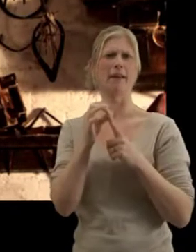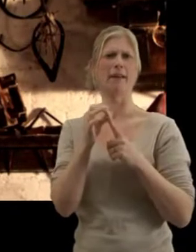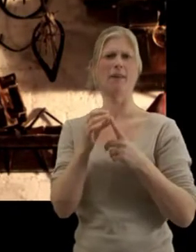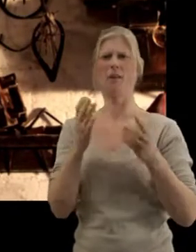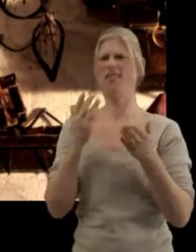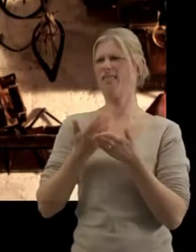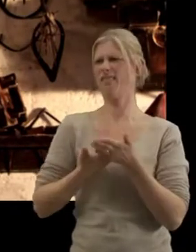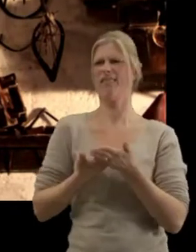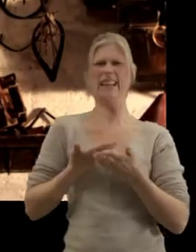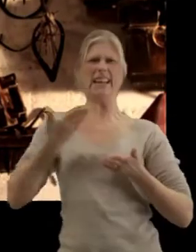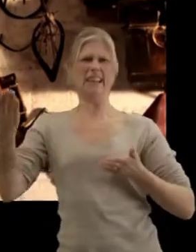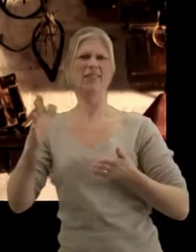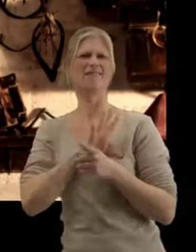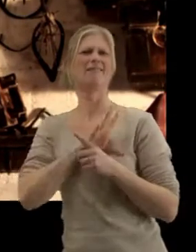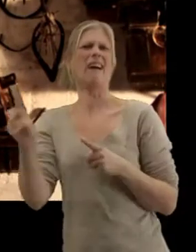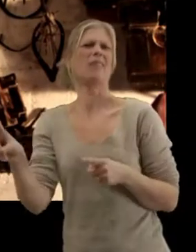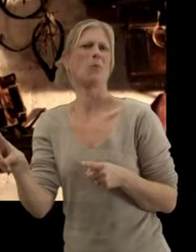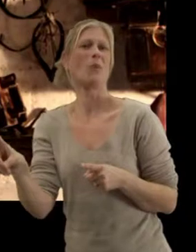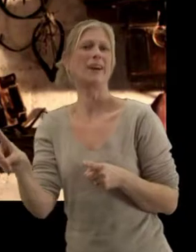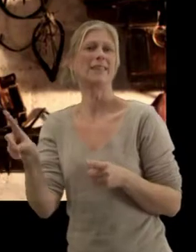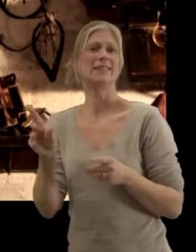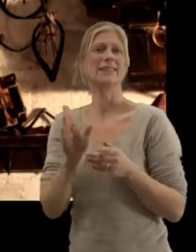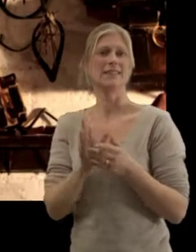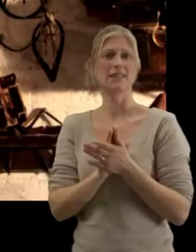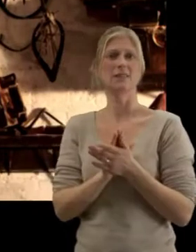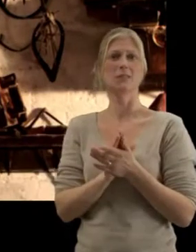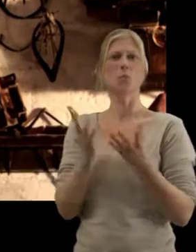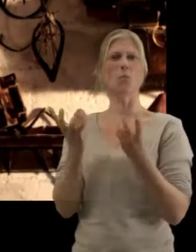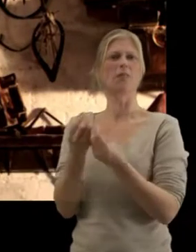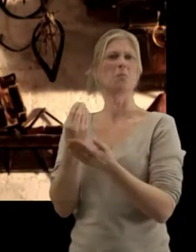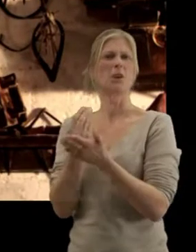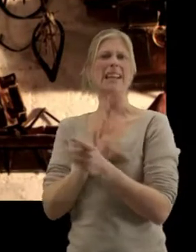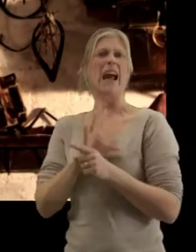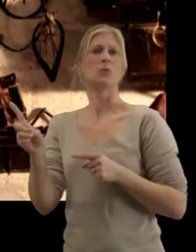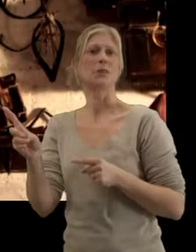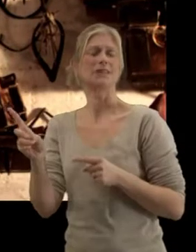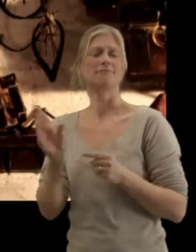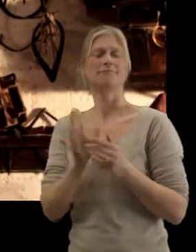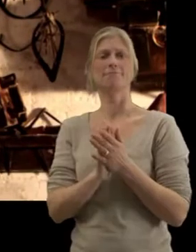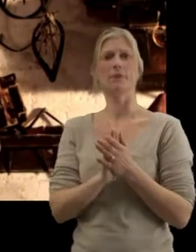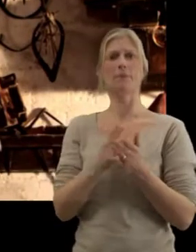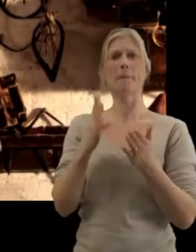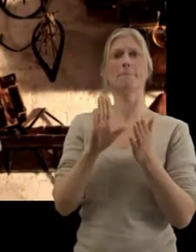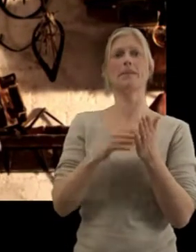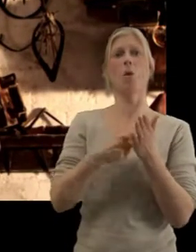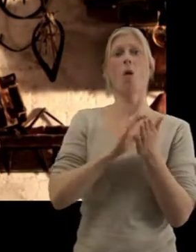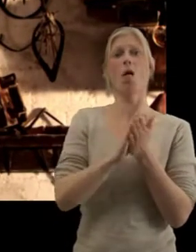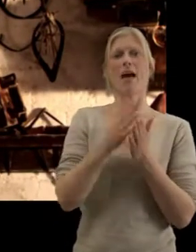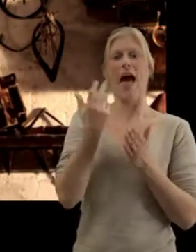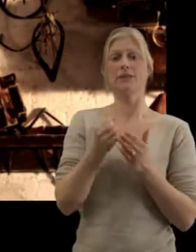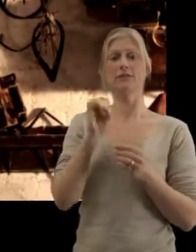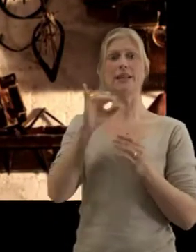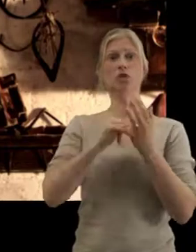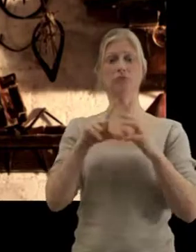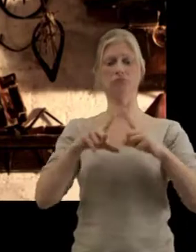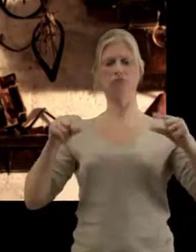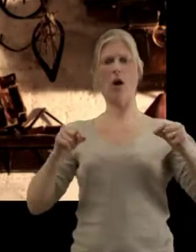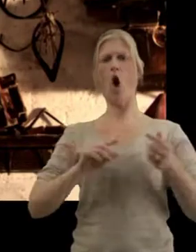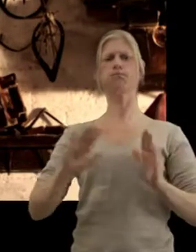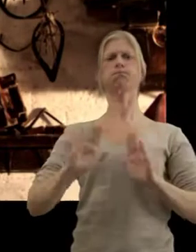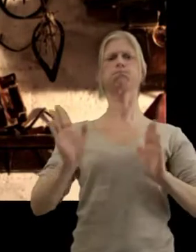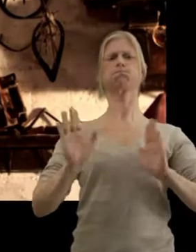round shillings and I'll give you the halfpenny with the money next week." And he had a 10-shilling note, whatever. He said, "Oh no, I'll change